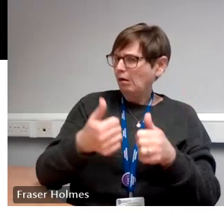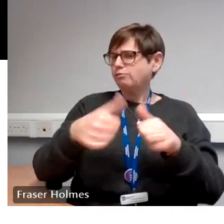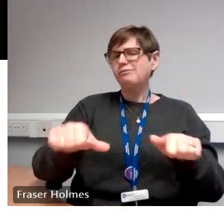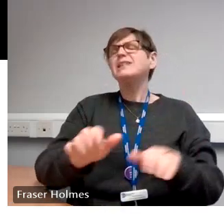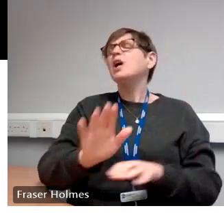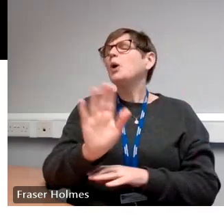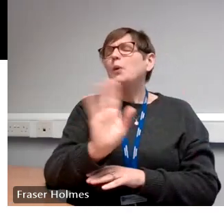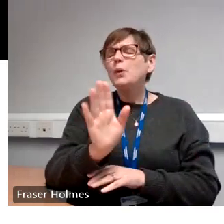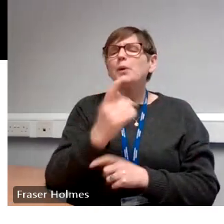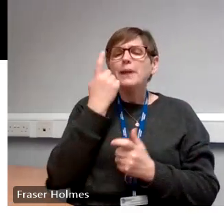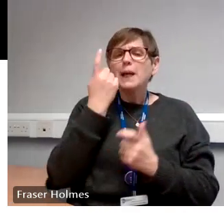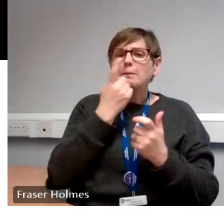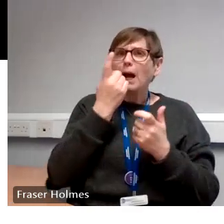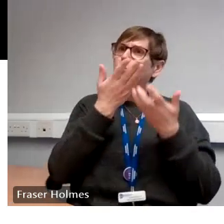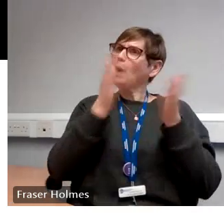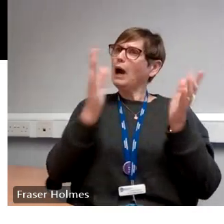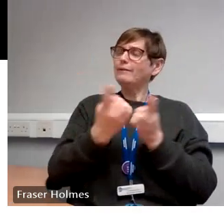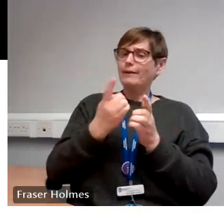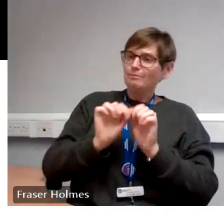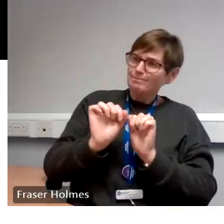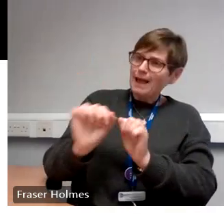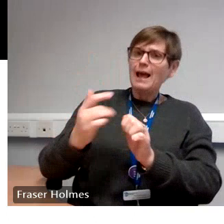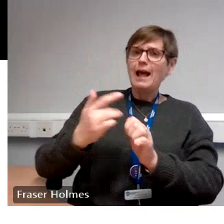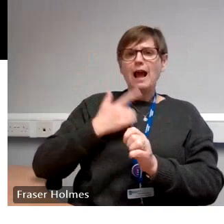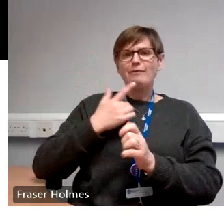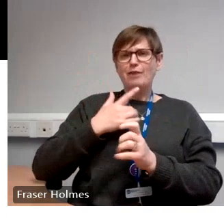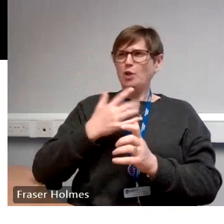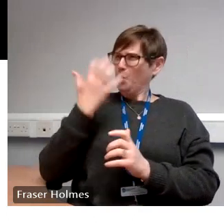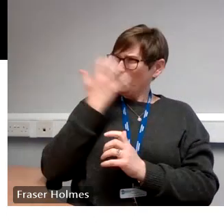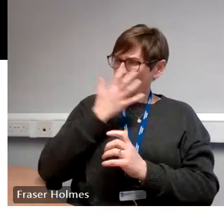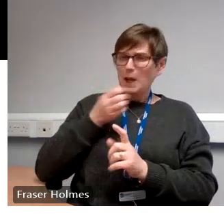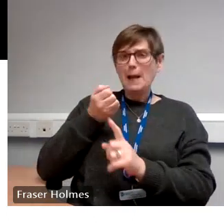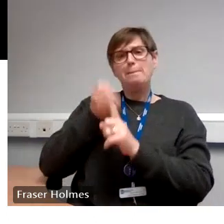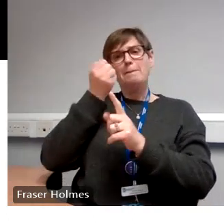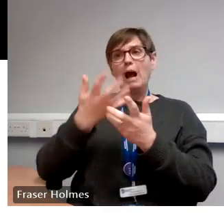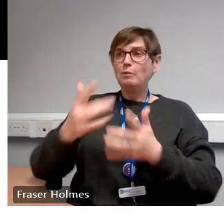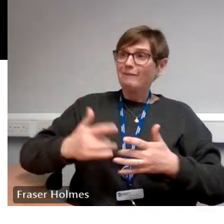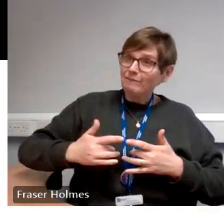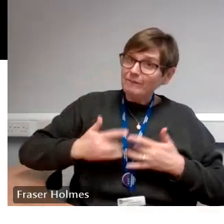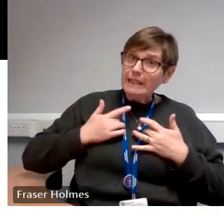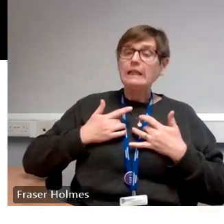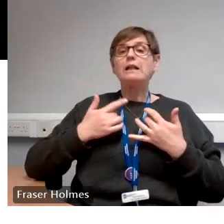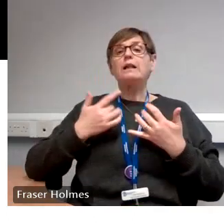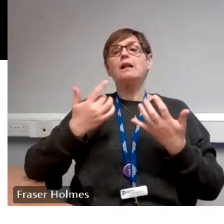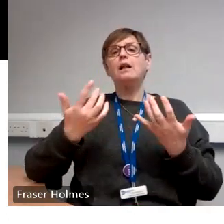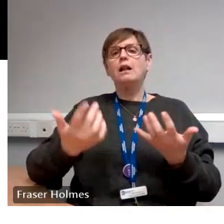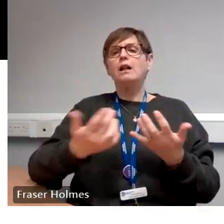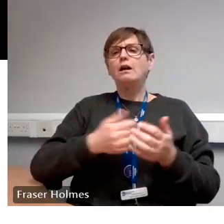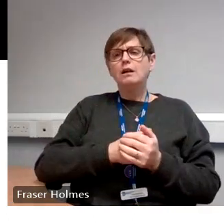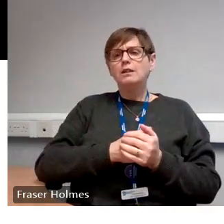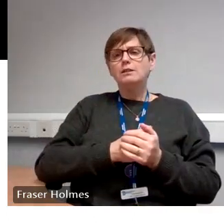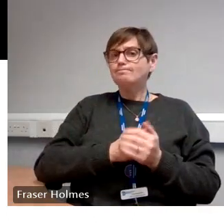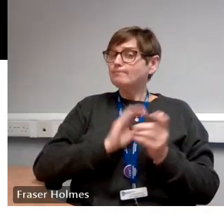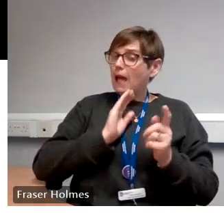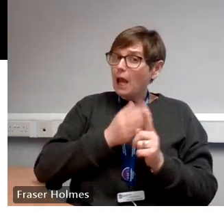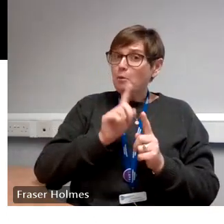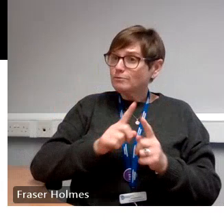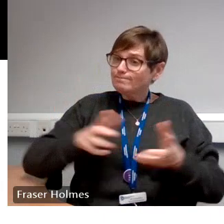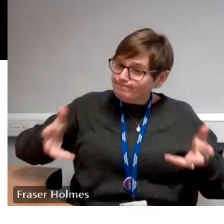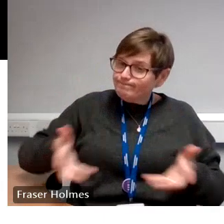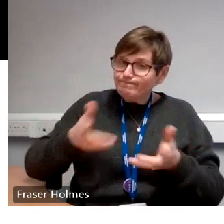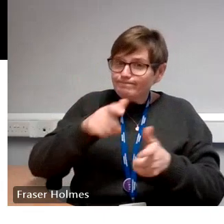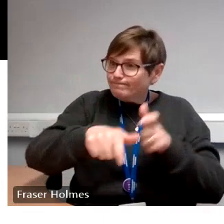the wider things in people's lives that have a huge impact on how they feel. And our aim is to motivate